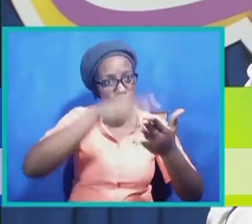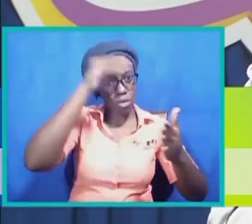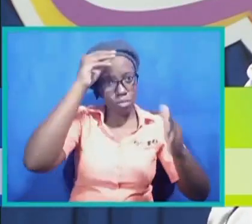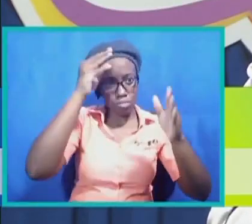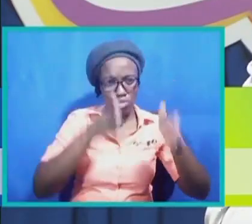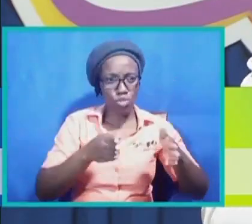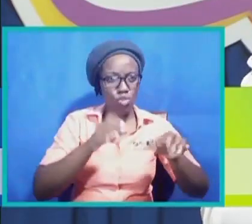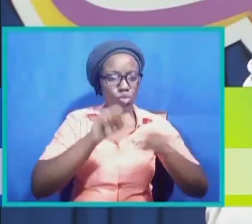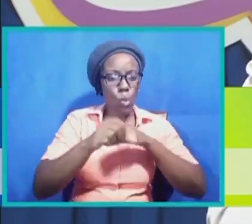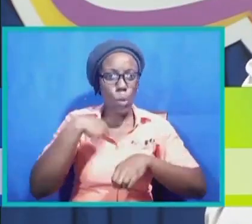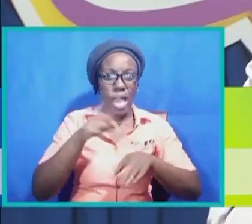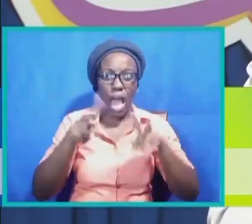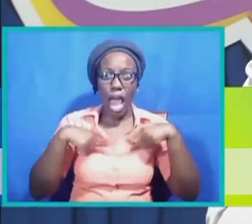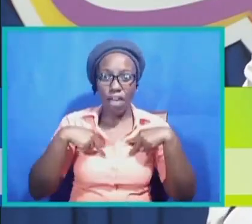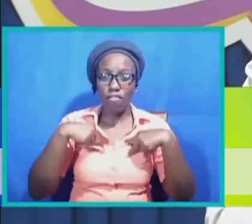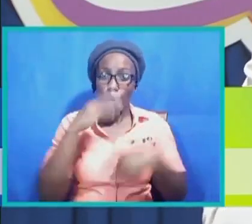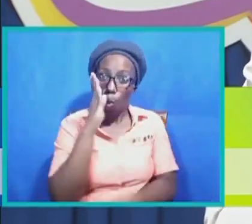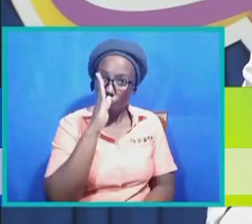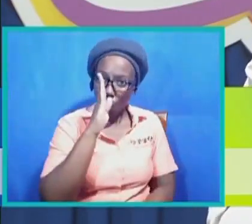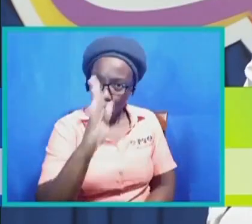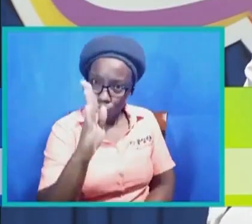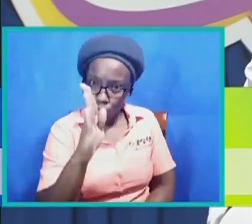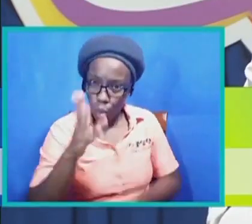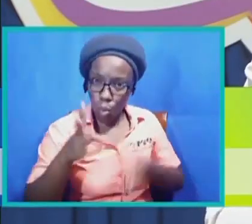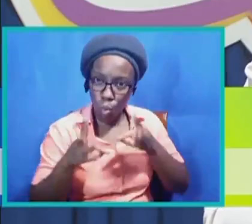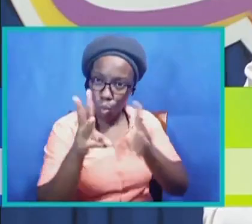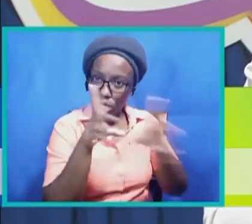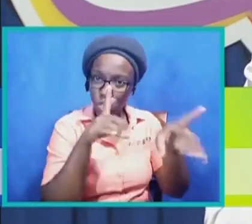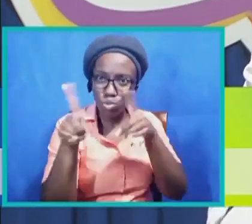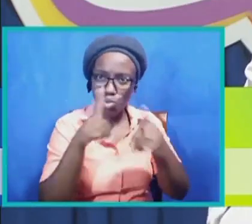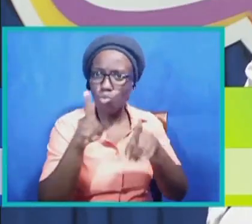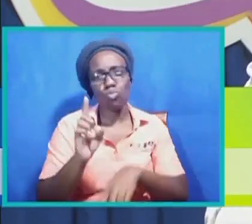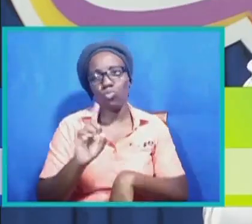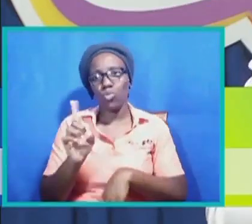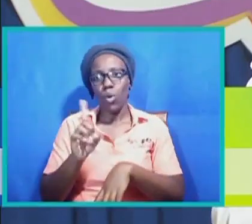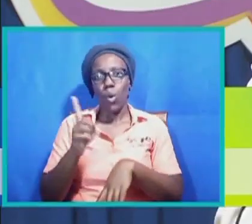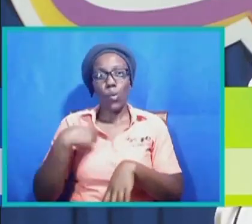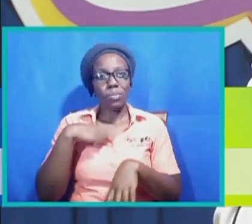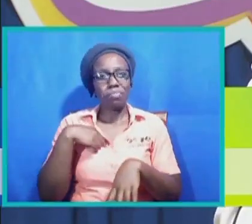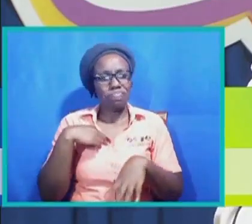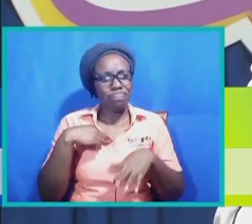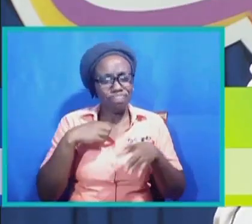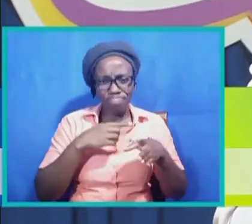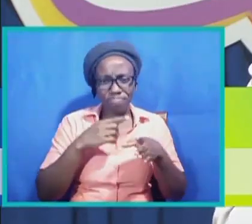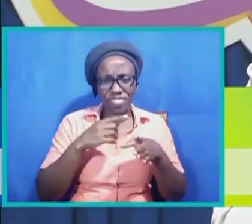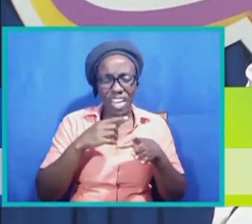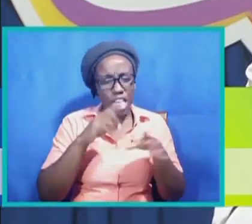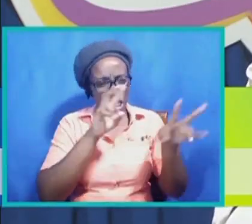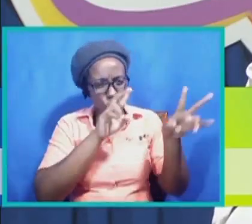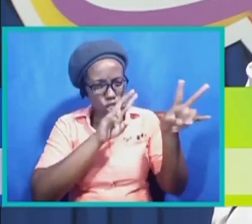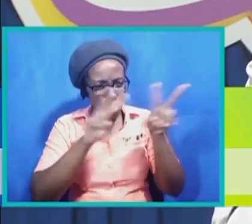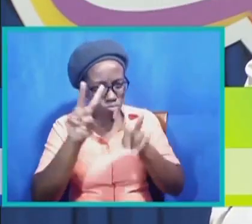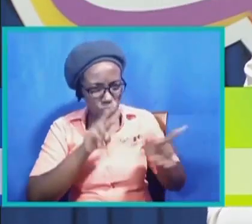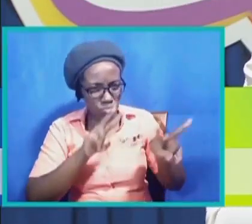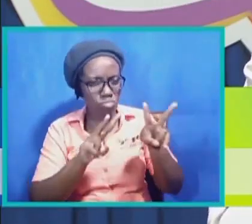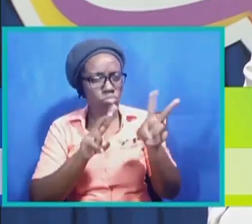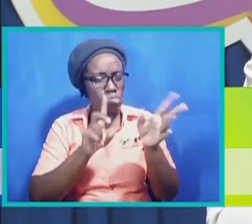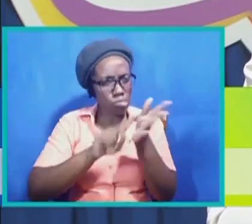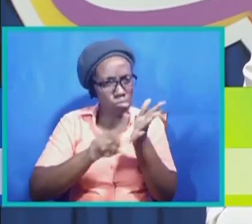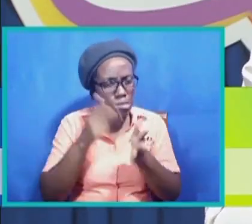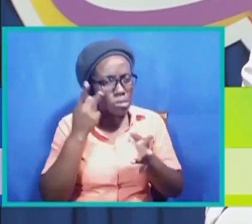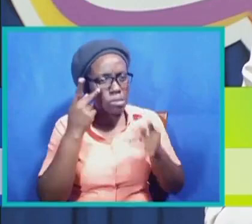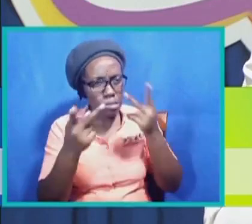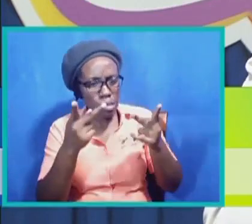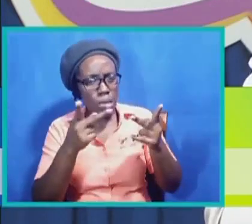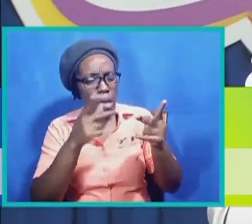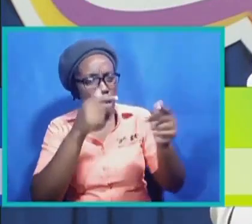do it evidence-based, so that we do diagnostics and we understand what particular students need.